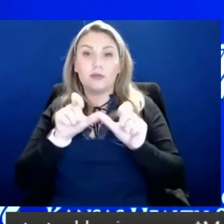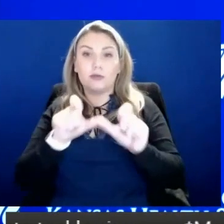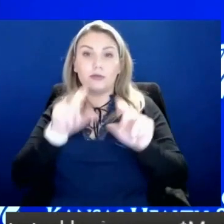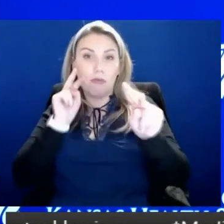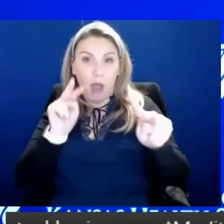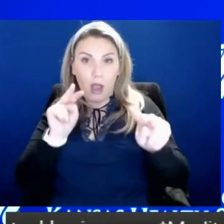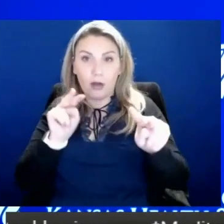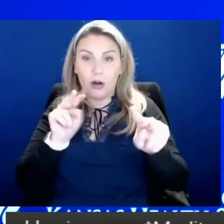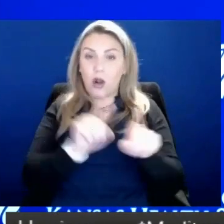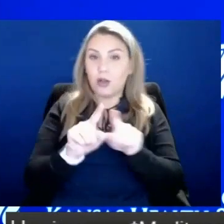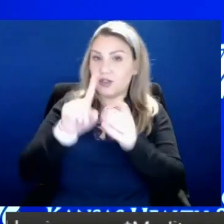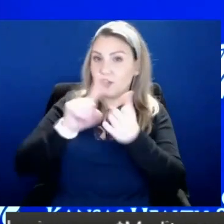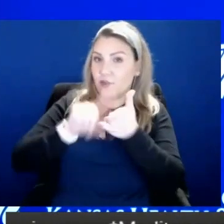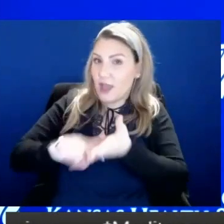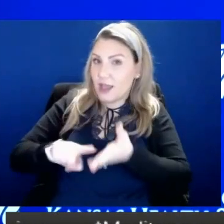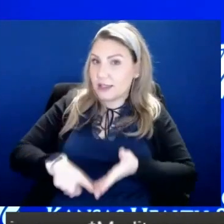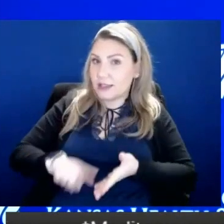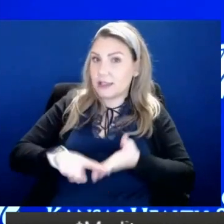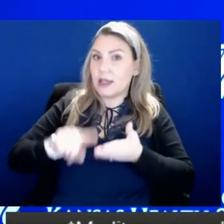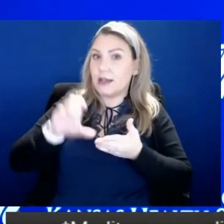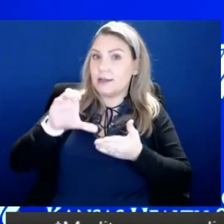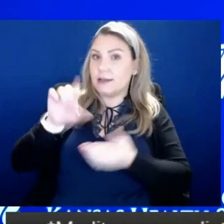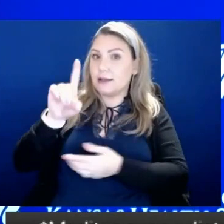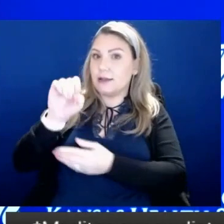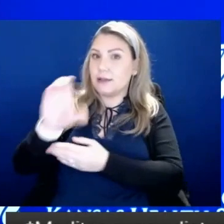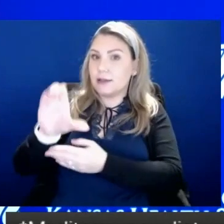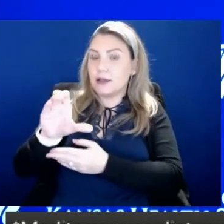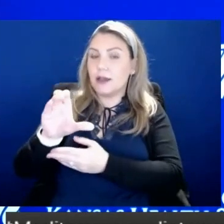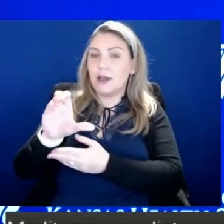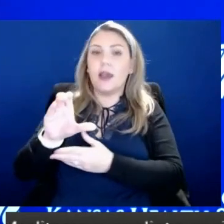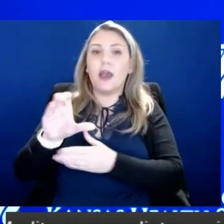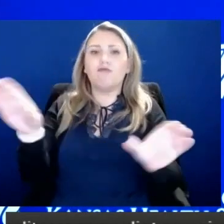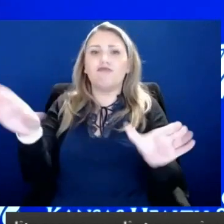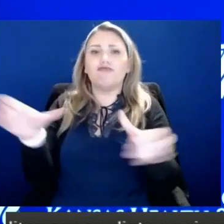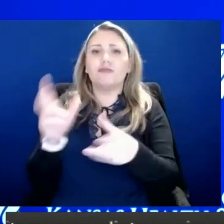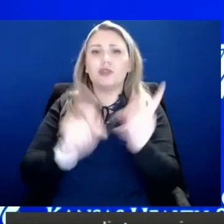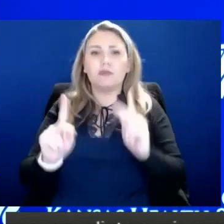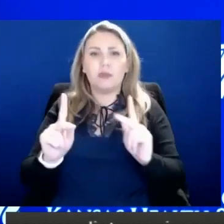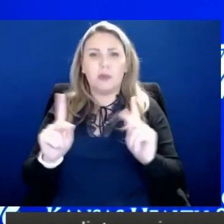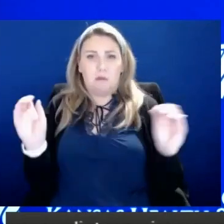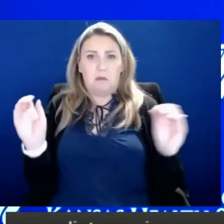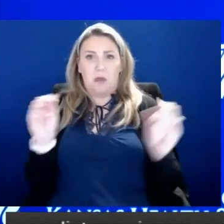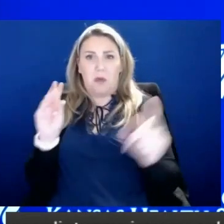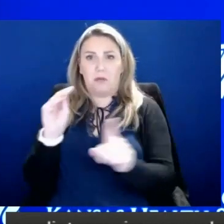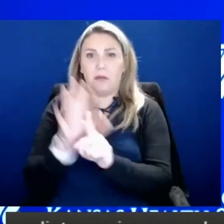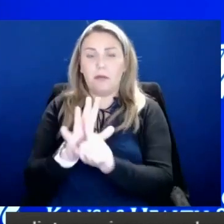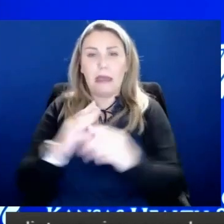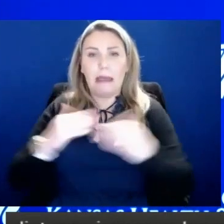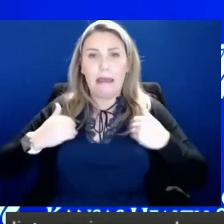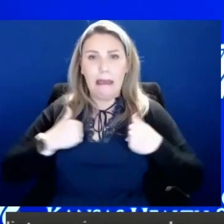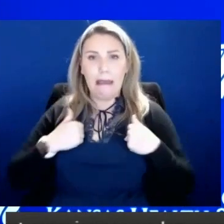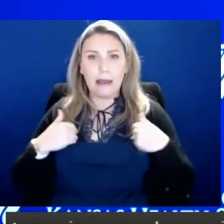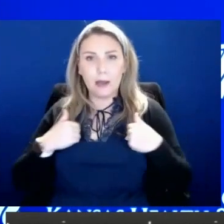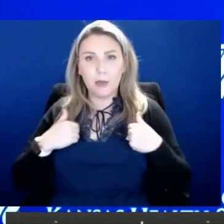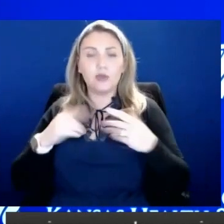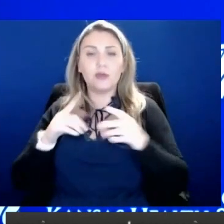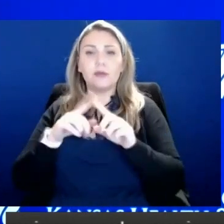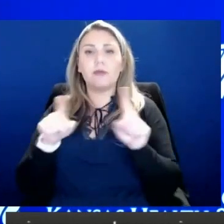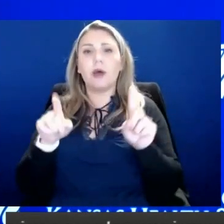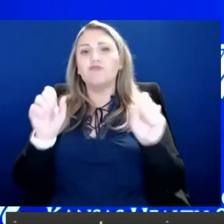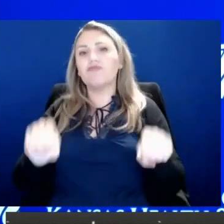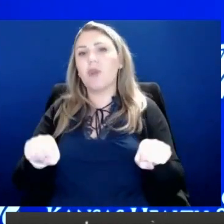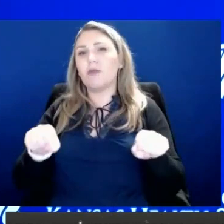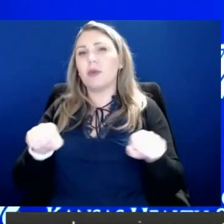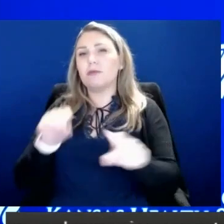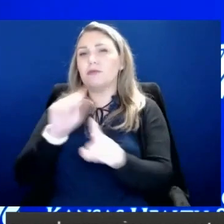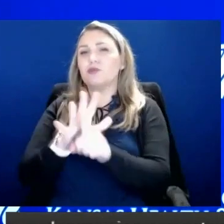CDC is investigating clusters of people who really haven't had known exposure to animals per se, but probably had exposures to people who